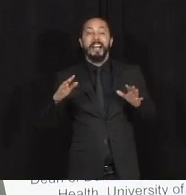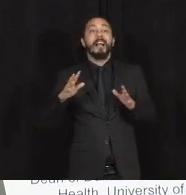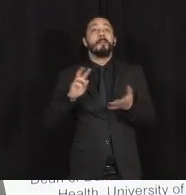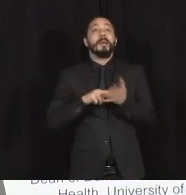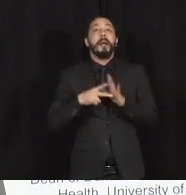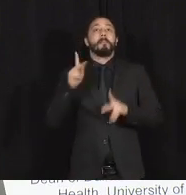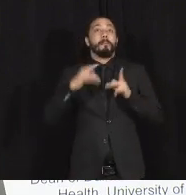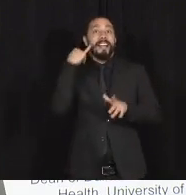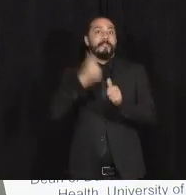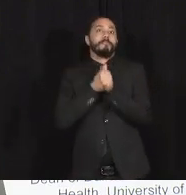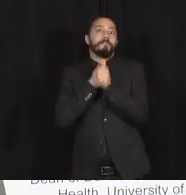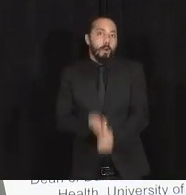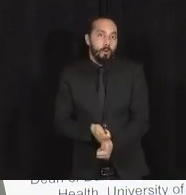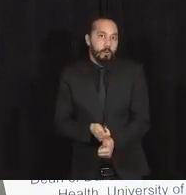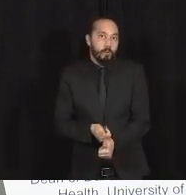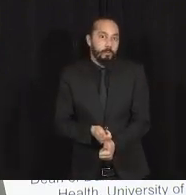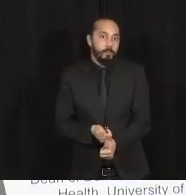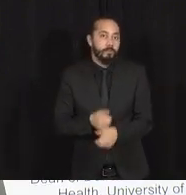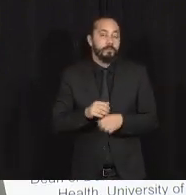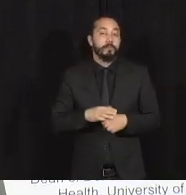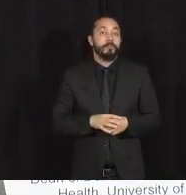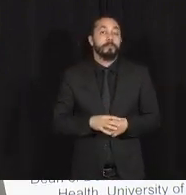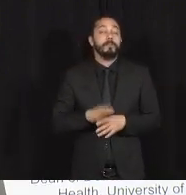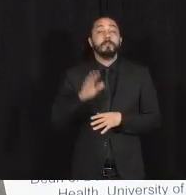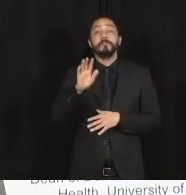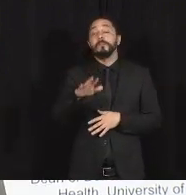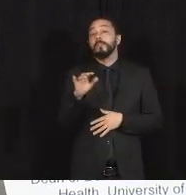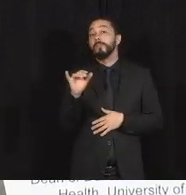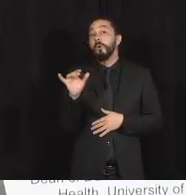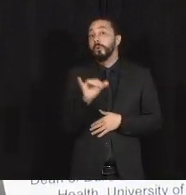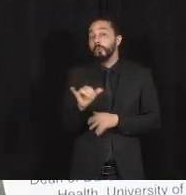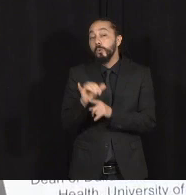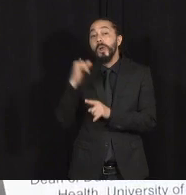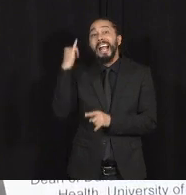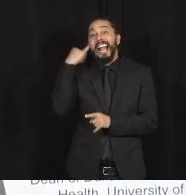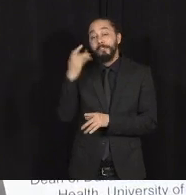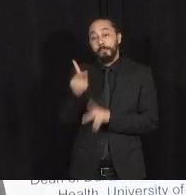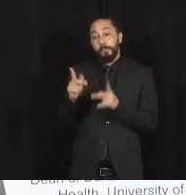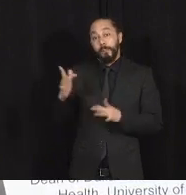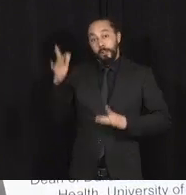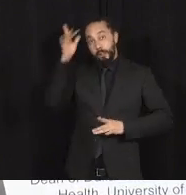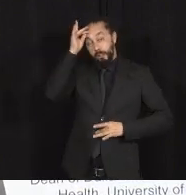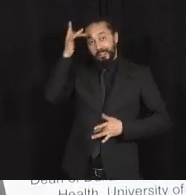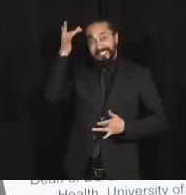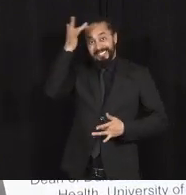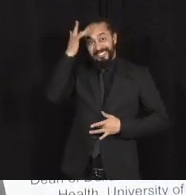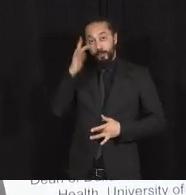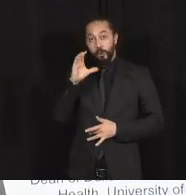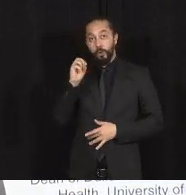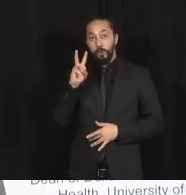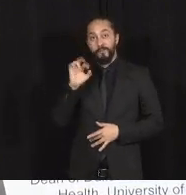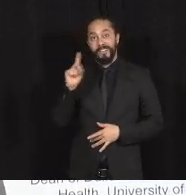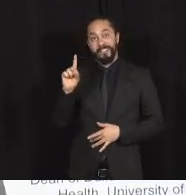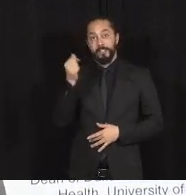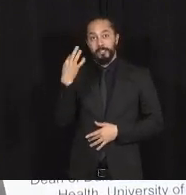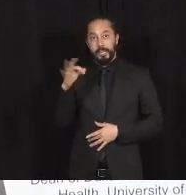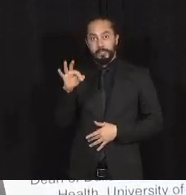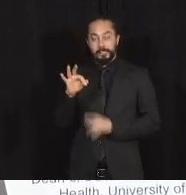between healthcare facilities or other places where there's many people living at the same time, there could be larger